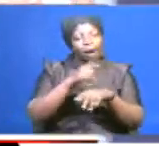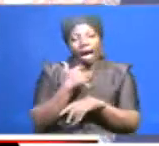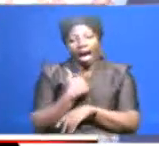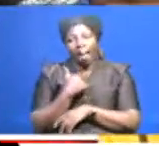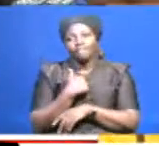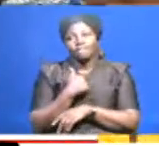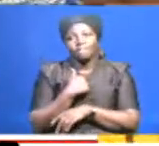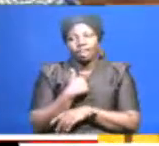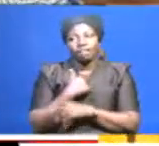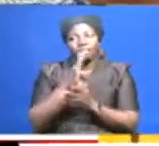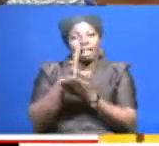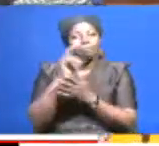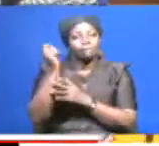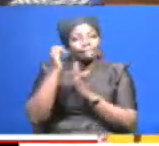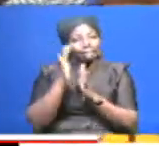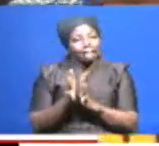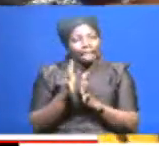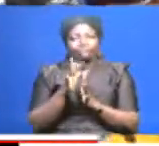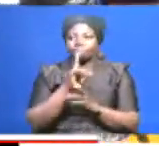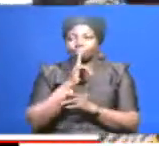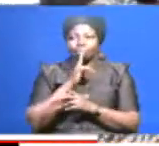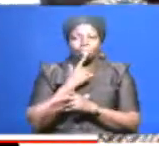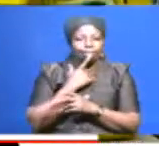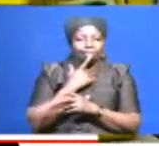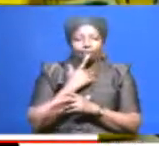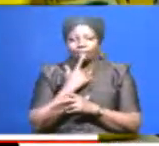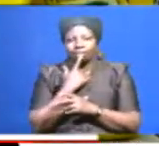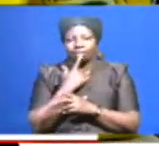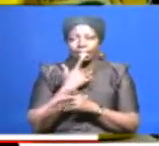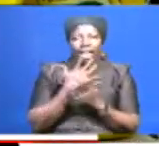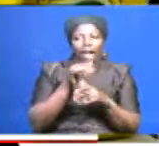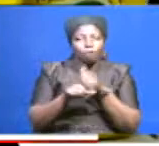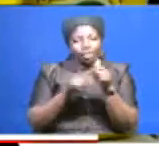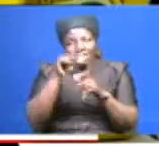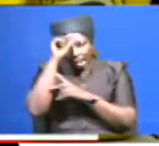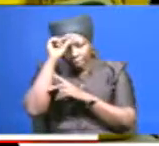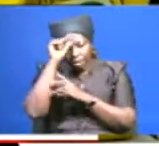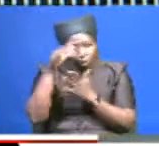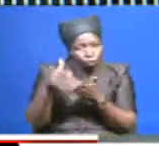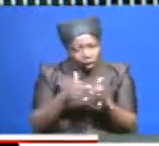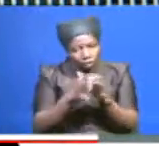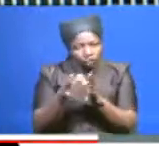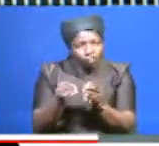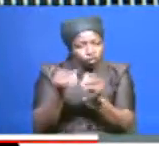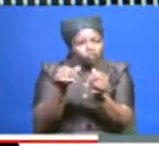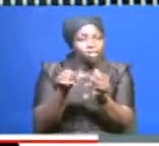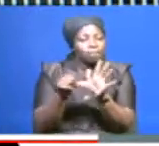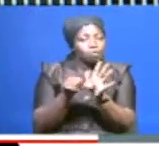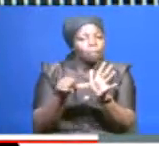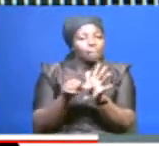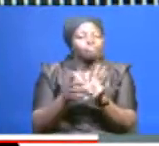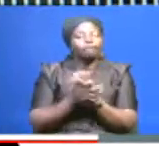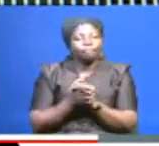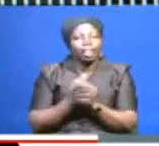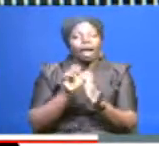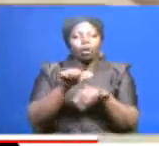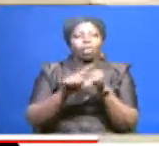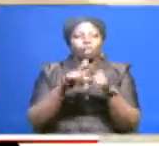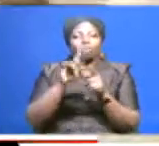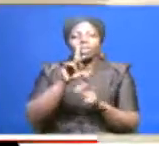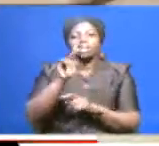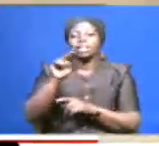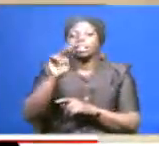a section of Kenyans over the government's modus operandi in handling the problem. According to the Kenya National